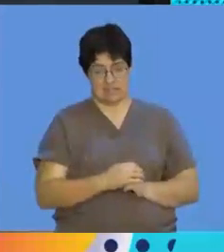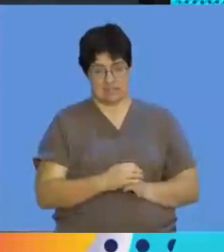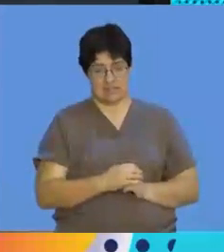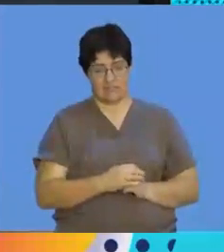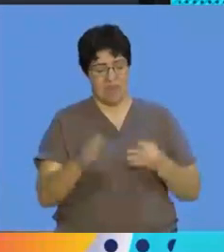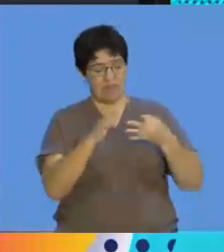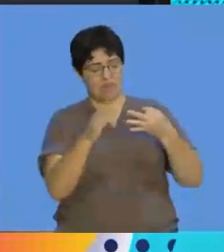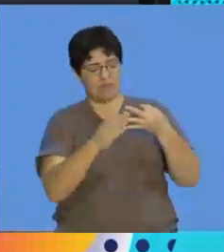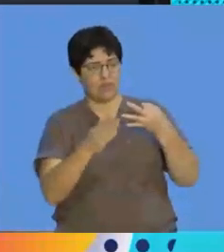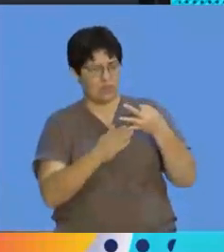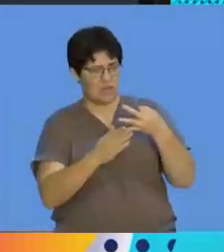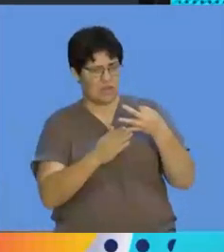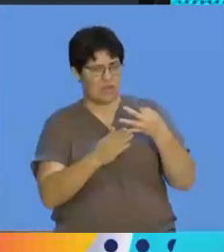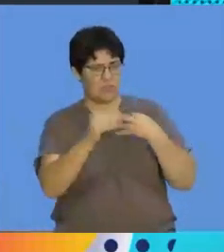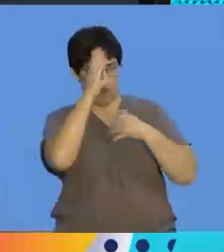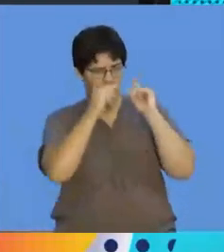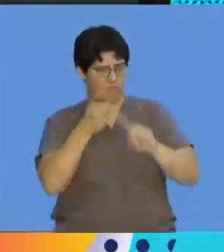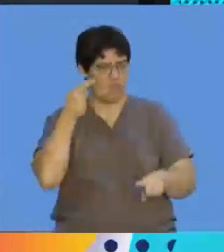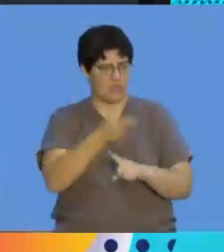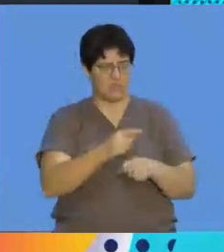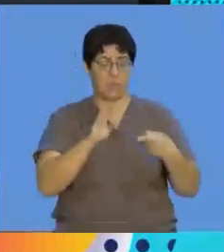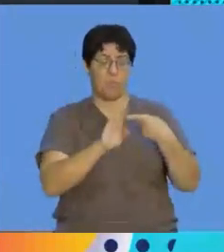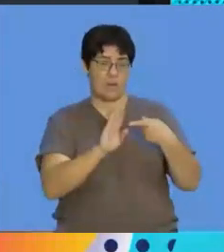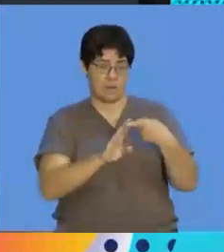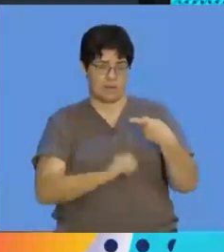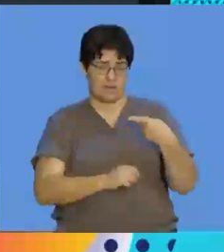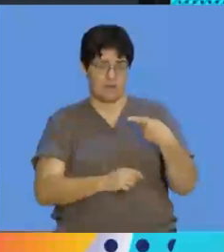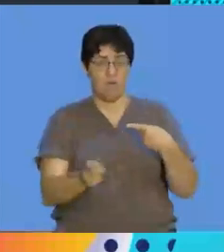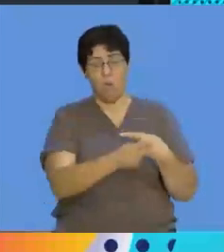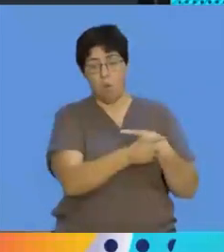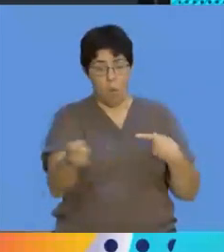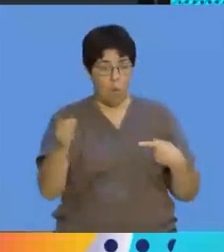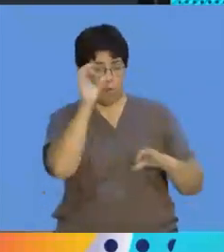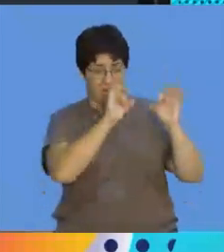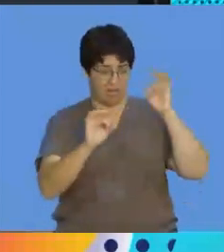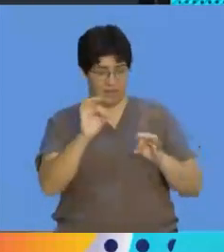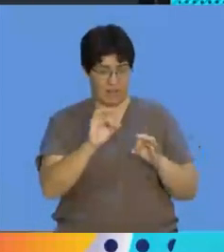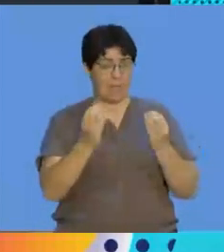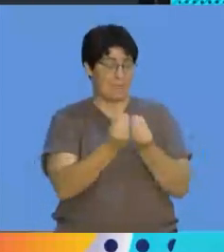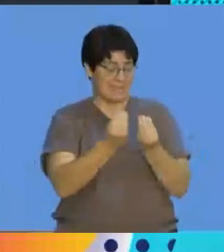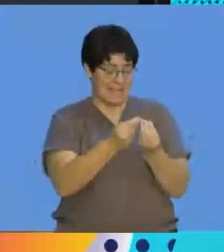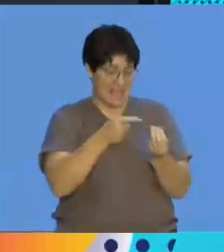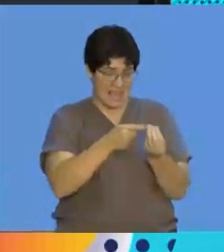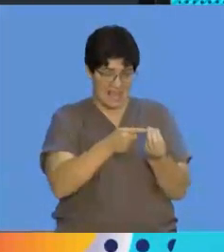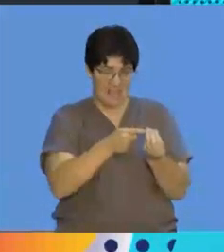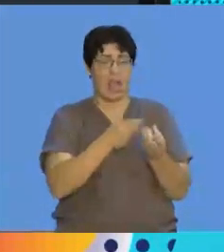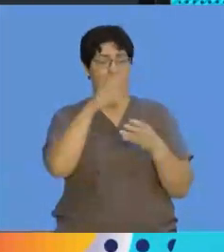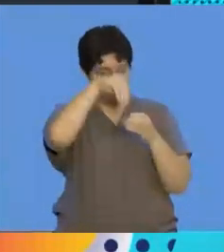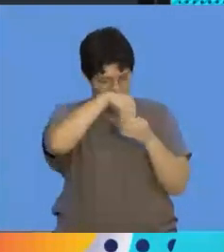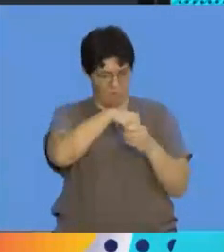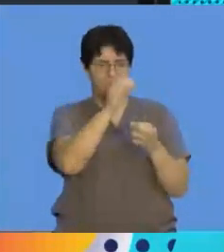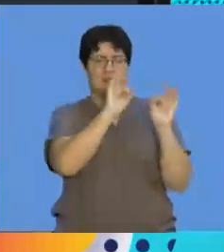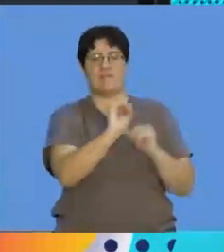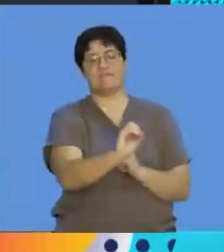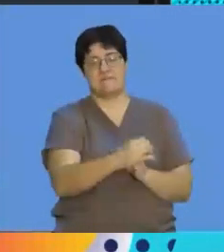take out from this discussion? Number one, that all particles, all forms of matter rather, they consist of particles. These